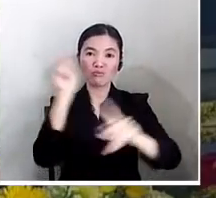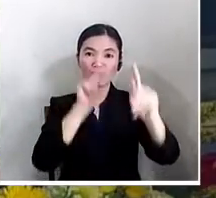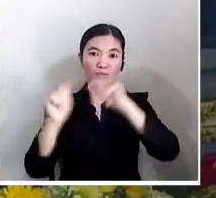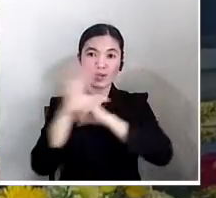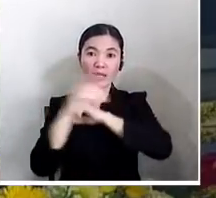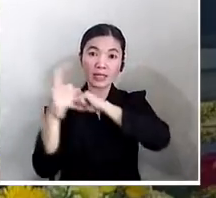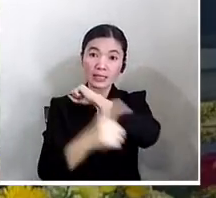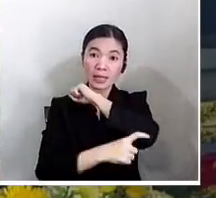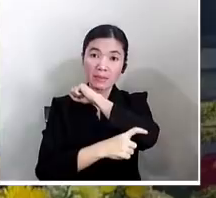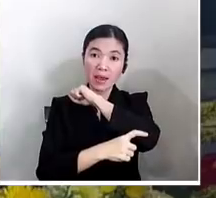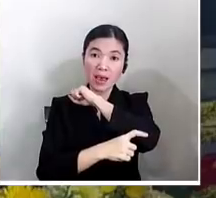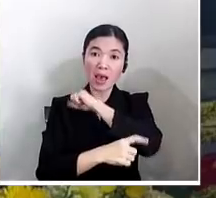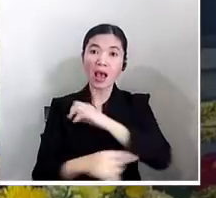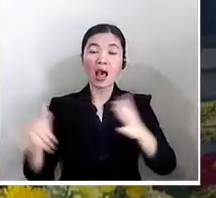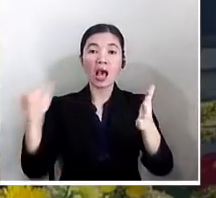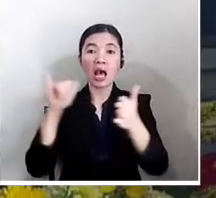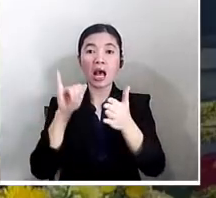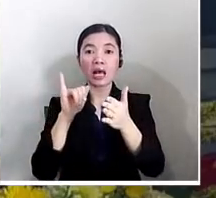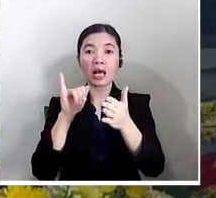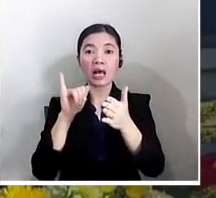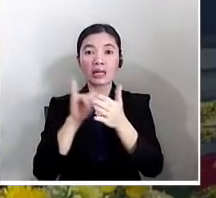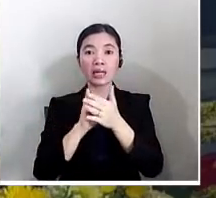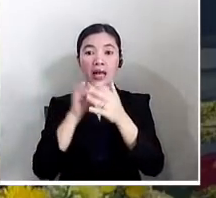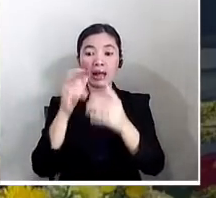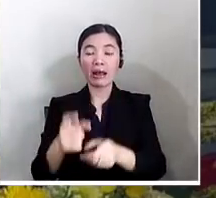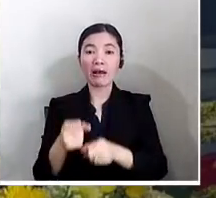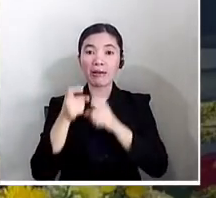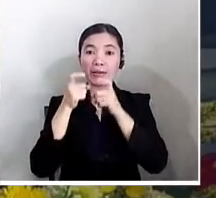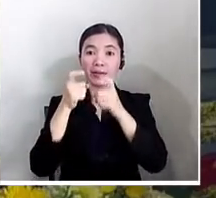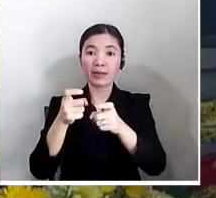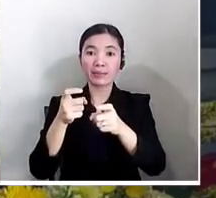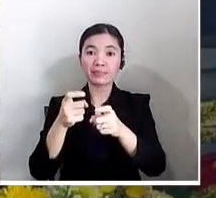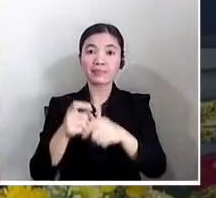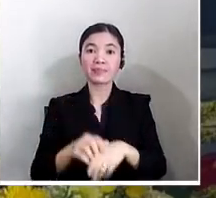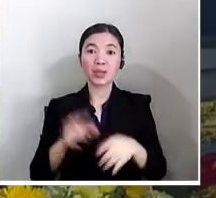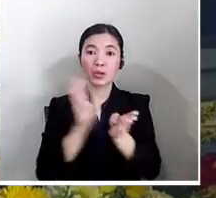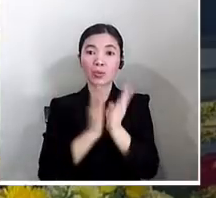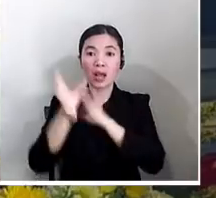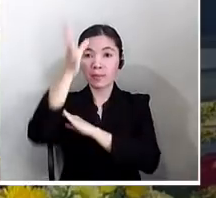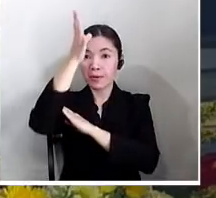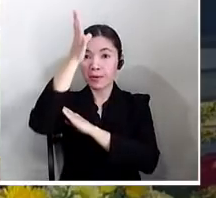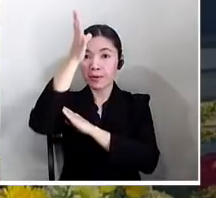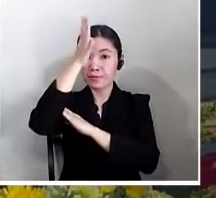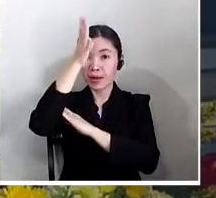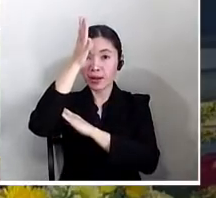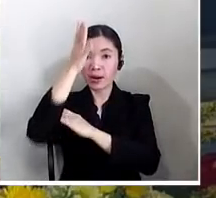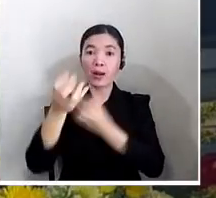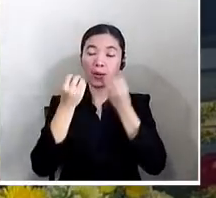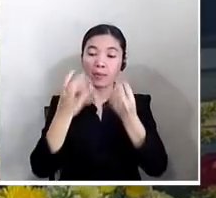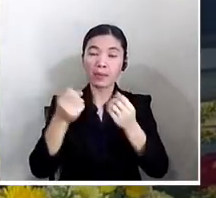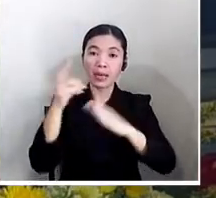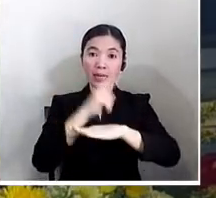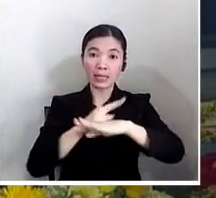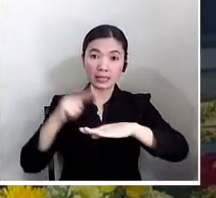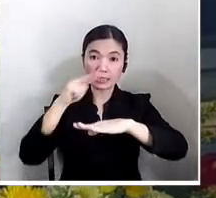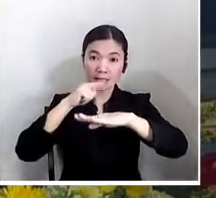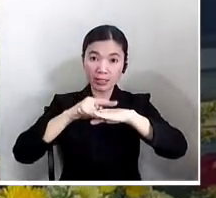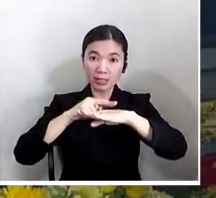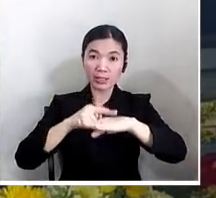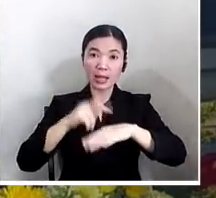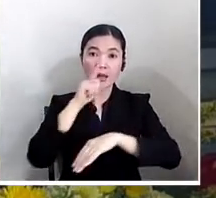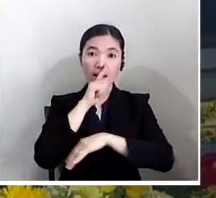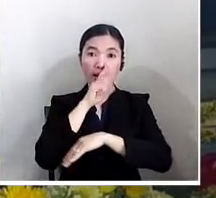with promise to be the father of many nations, the promise that has been